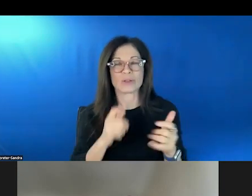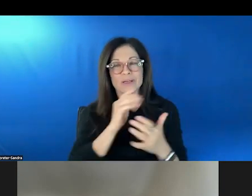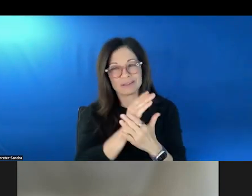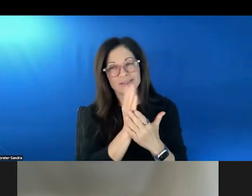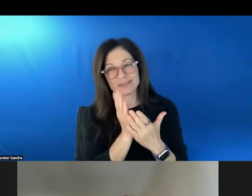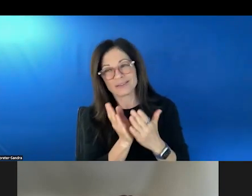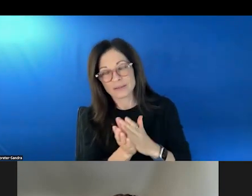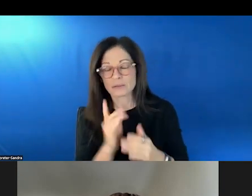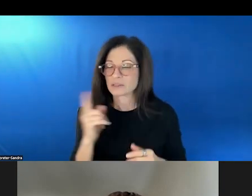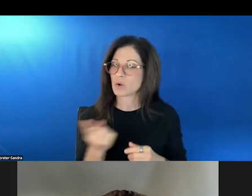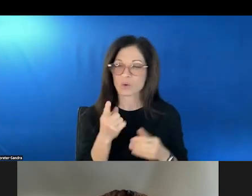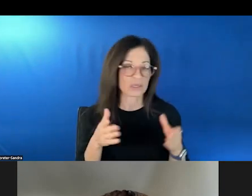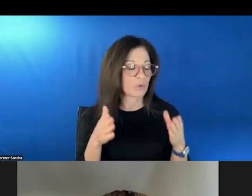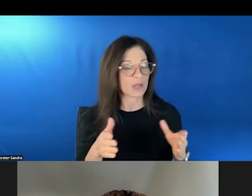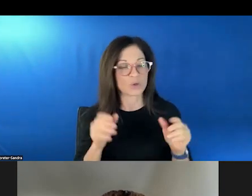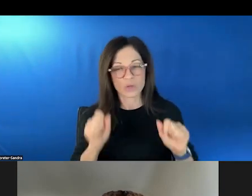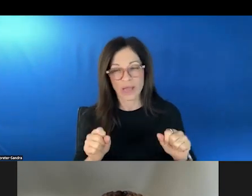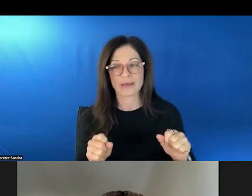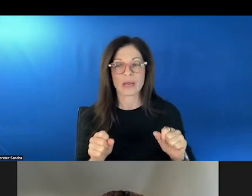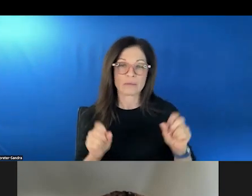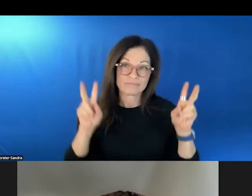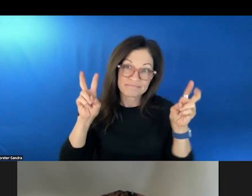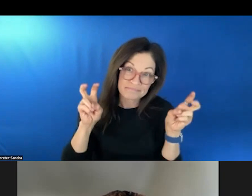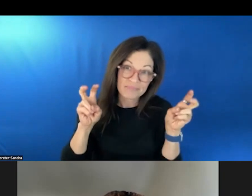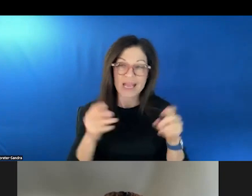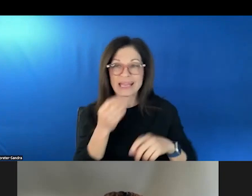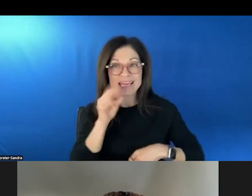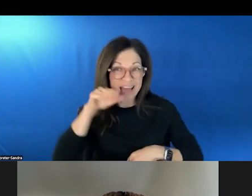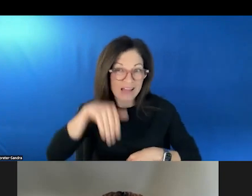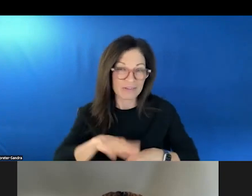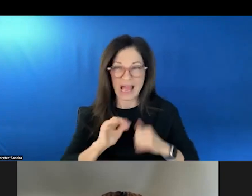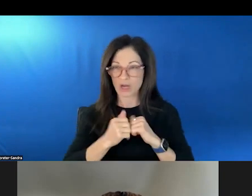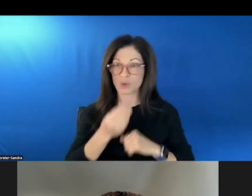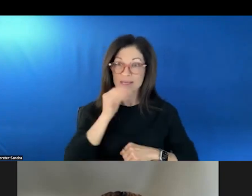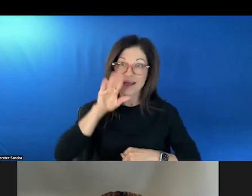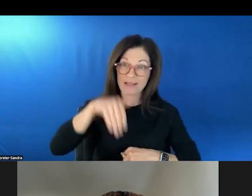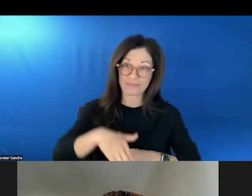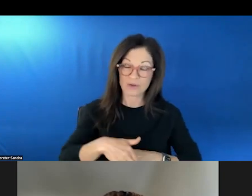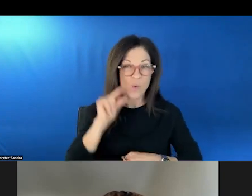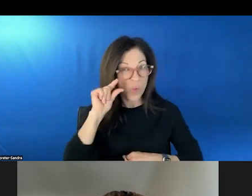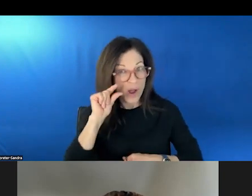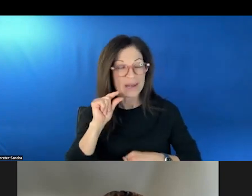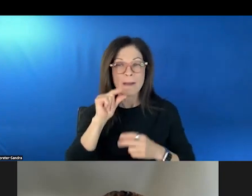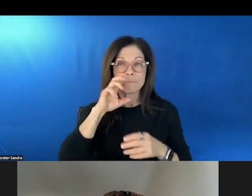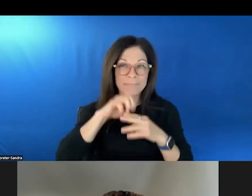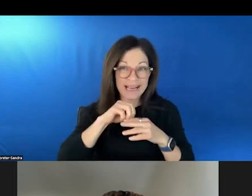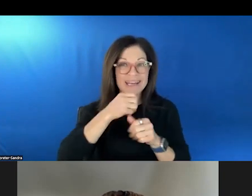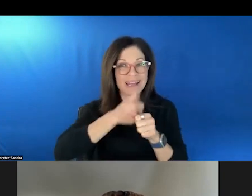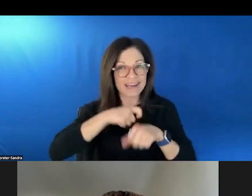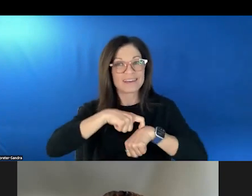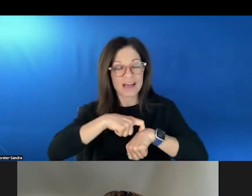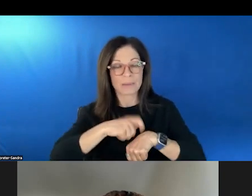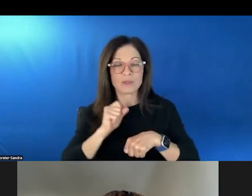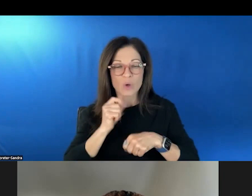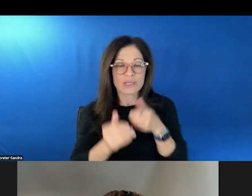only way you eat the proverbial elephant or shift a crisis system. So thanks for that quote. Fantastic.